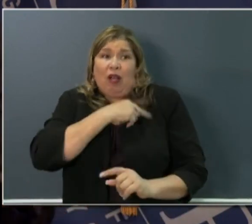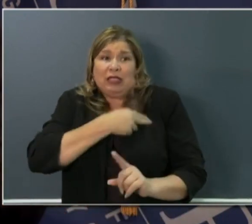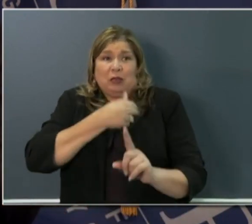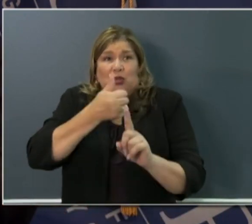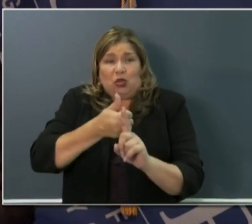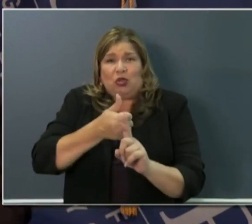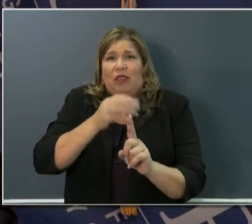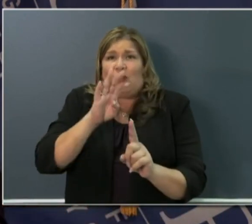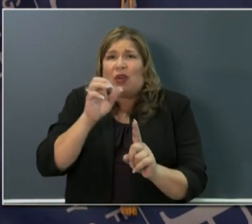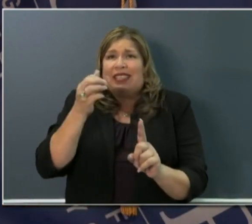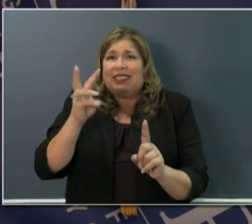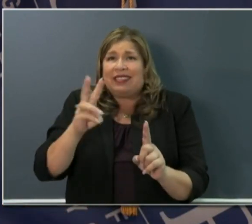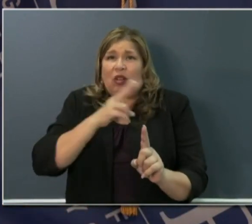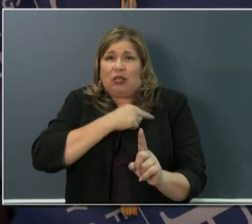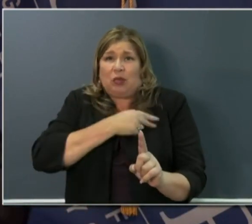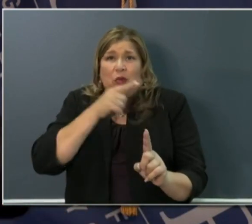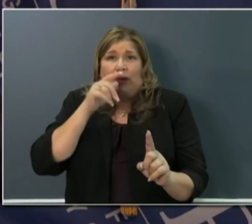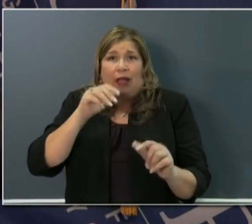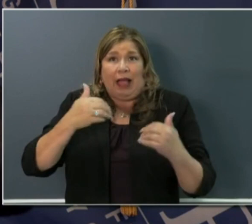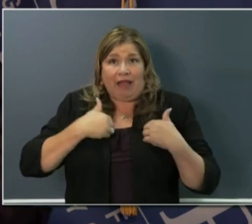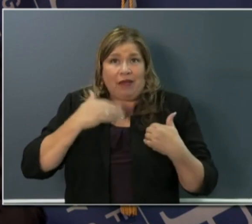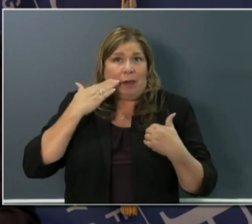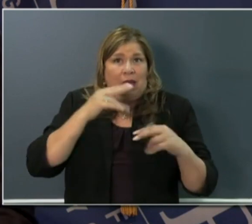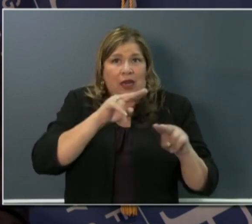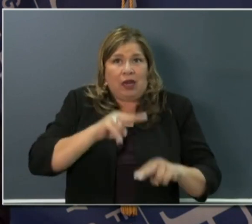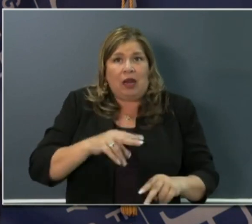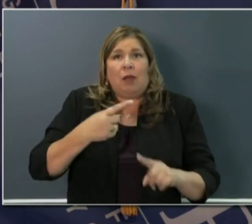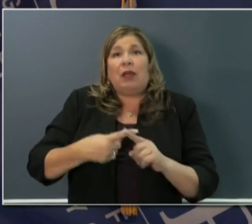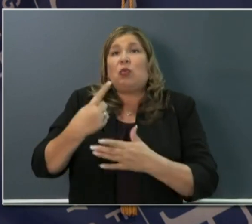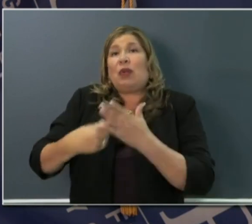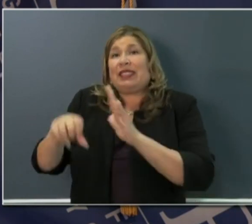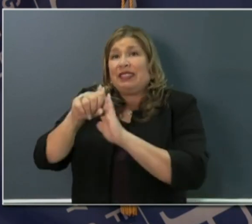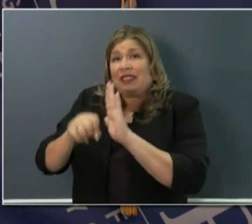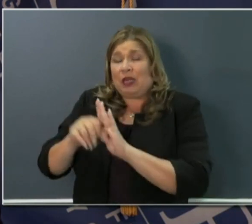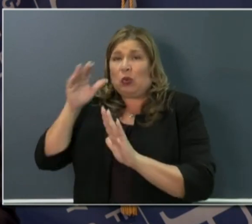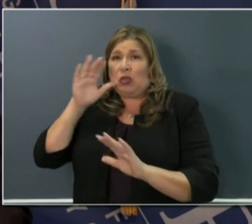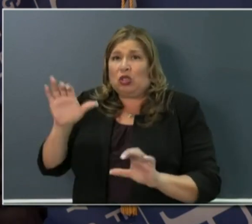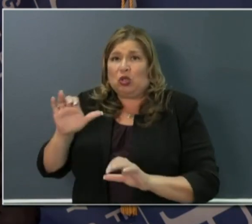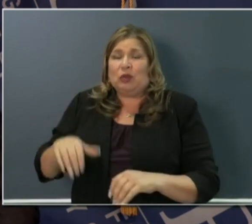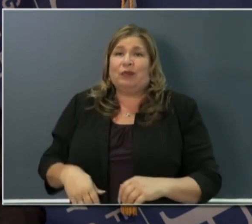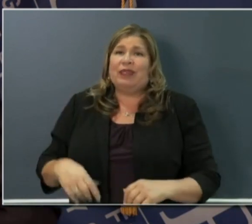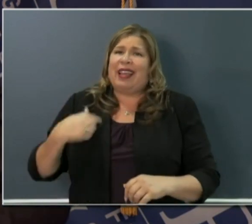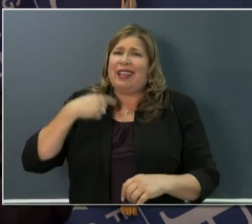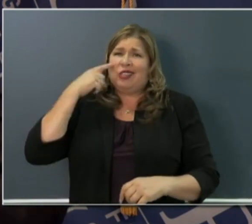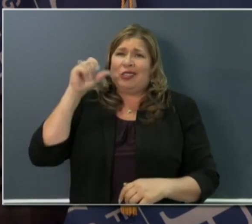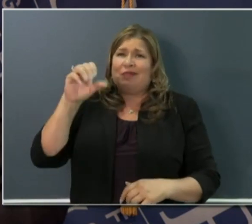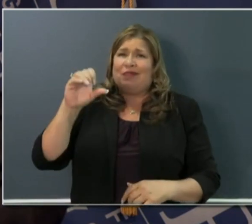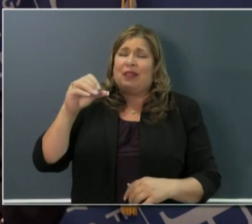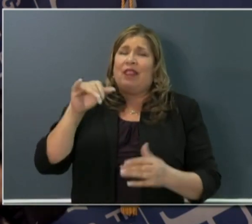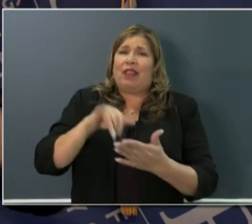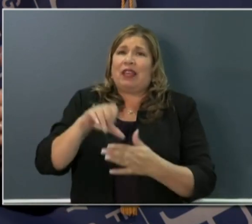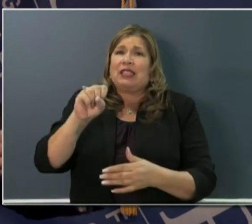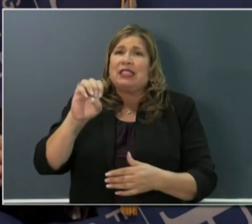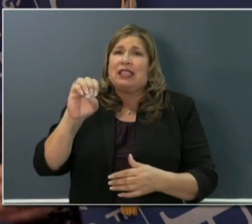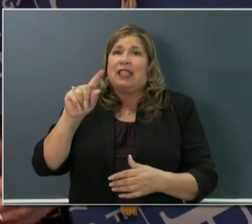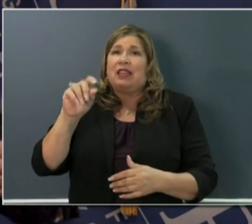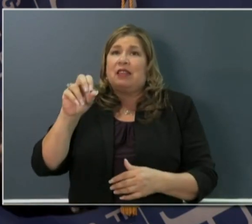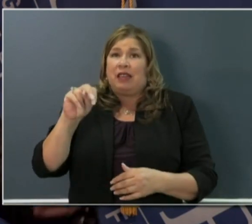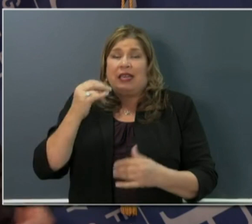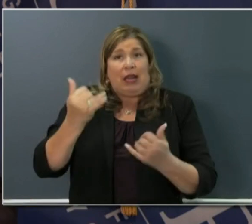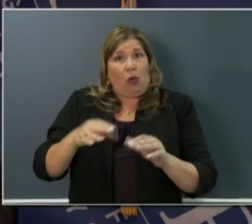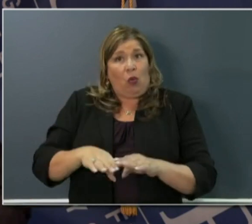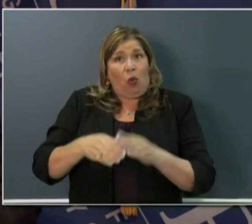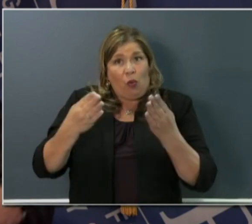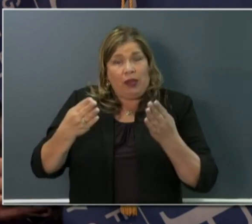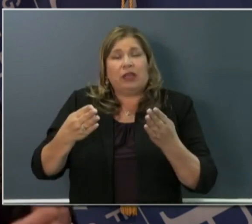would do, and what the state of California is doing. I specifically laid out today that Seton is now open. It's not at the capacity it will